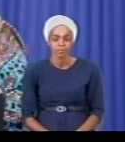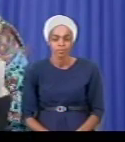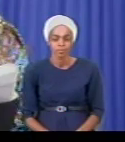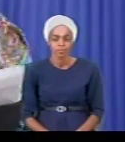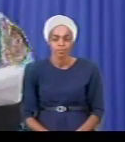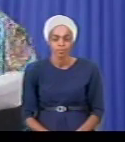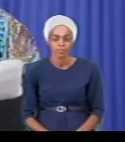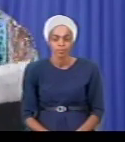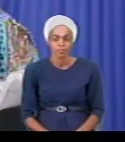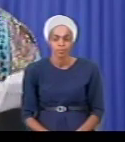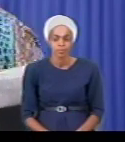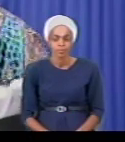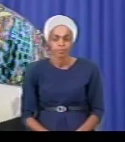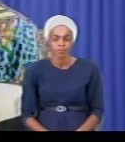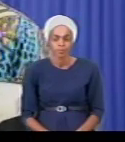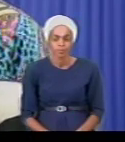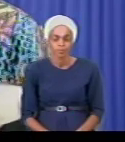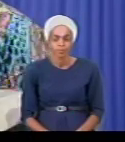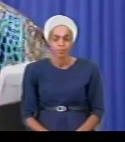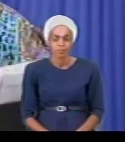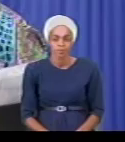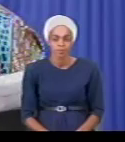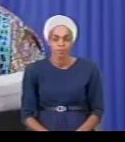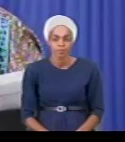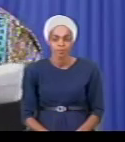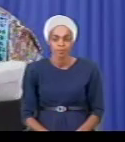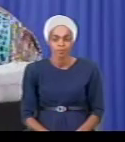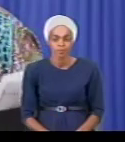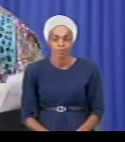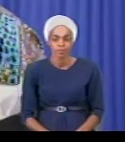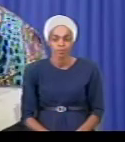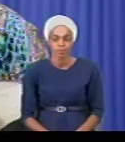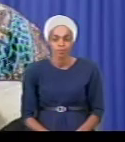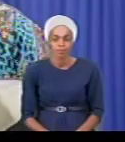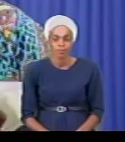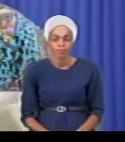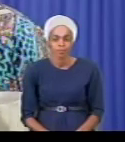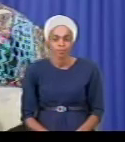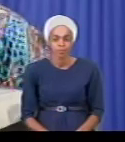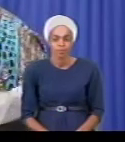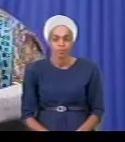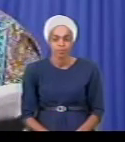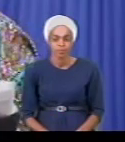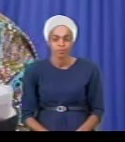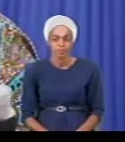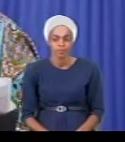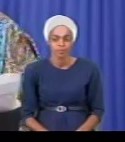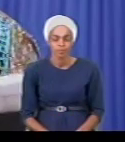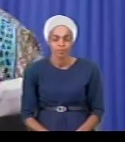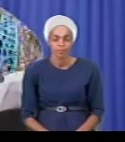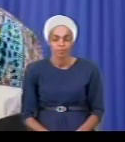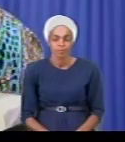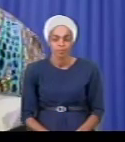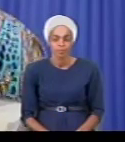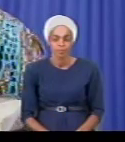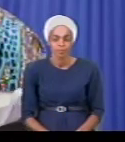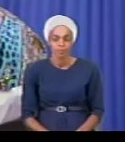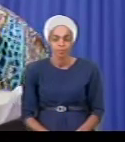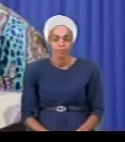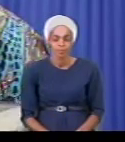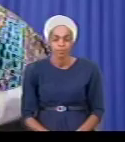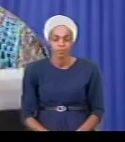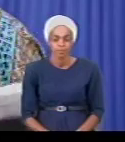jije tabi mimu mo pada wa sile mo wa n gbadura oluwa isanu fun mi ki n se leyin nikan le ti wo e ti wo mi san